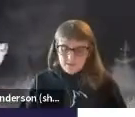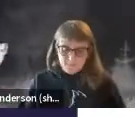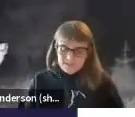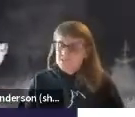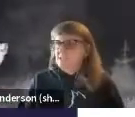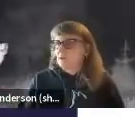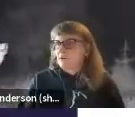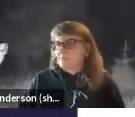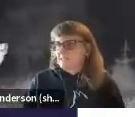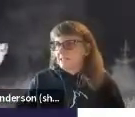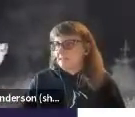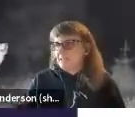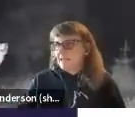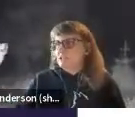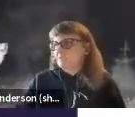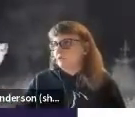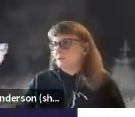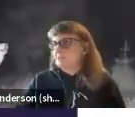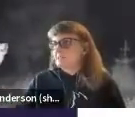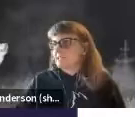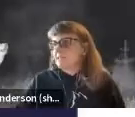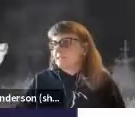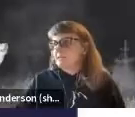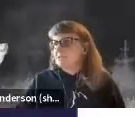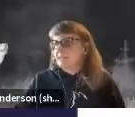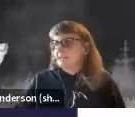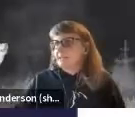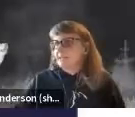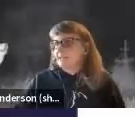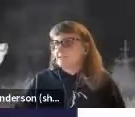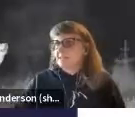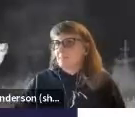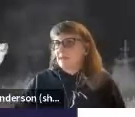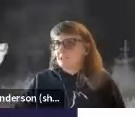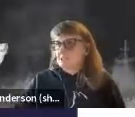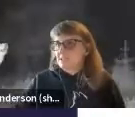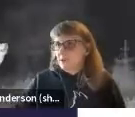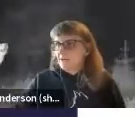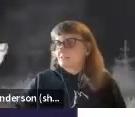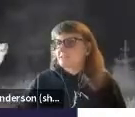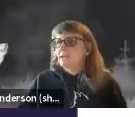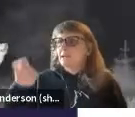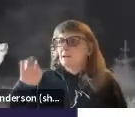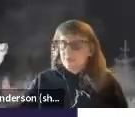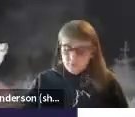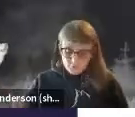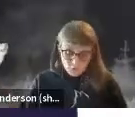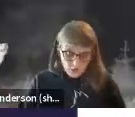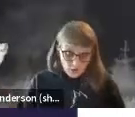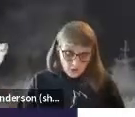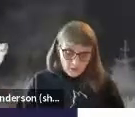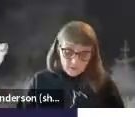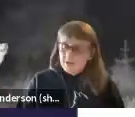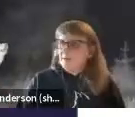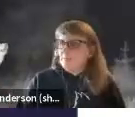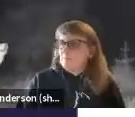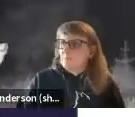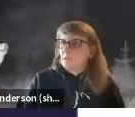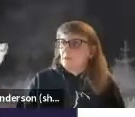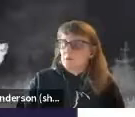on the Apache Sitgraves and Gila National Forests. Here's the Gila, here's the Apache Sitgraves. Those are